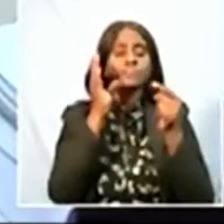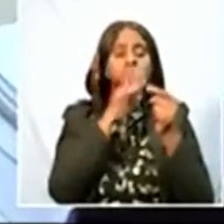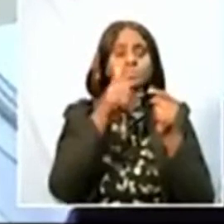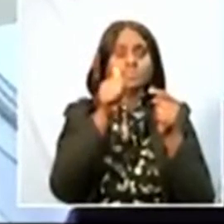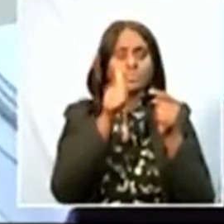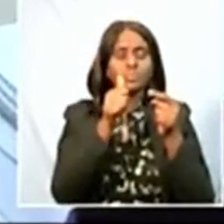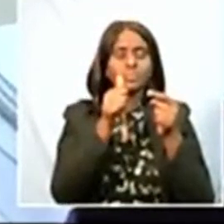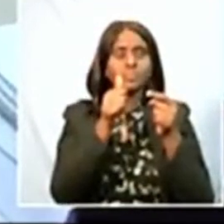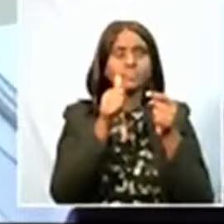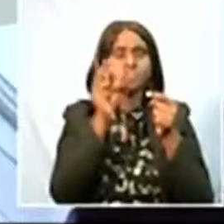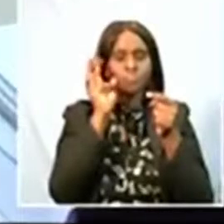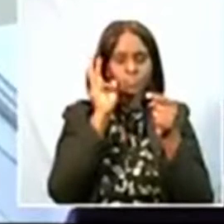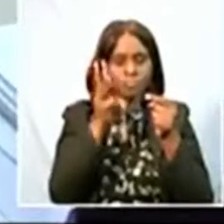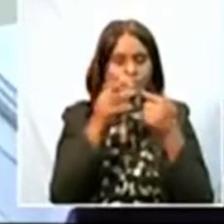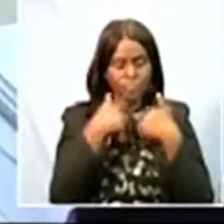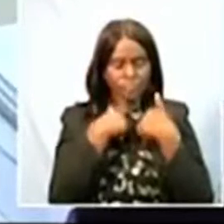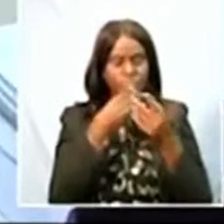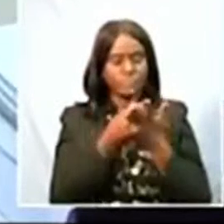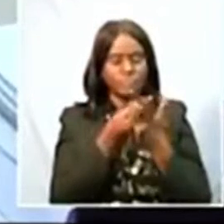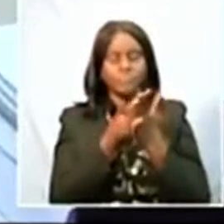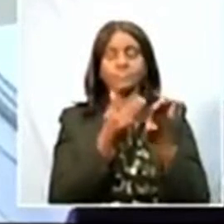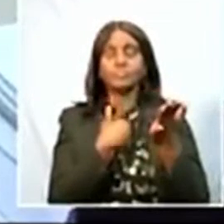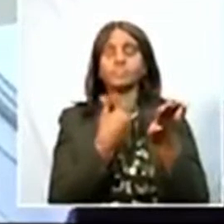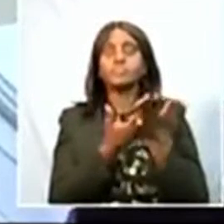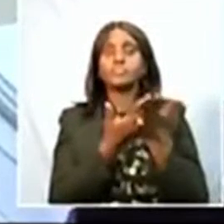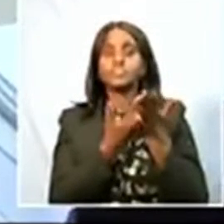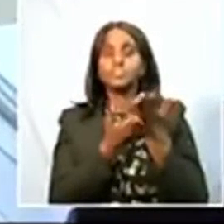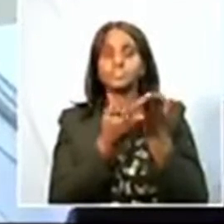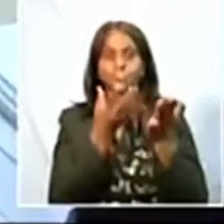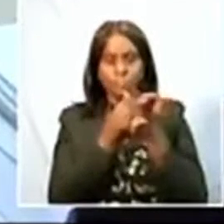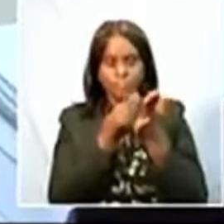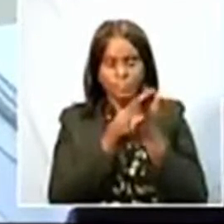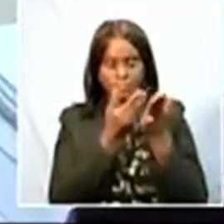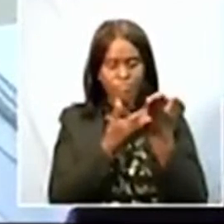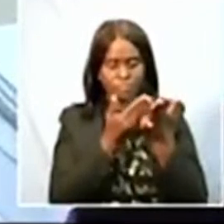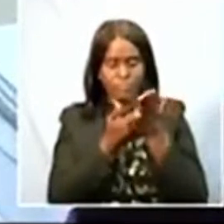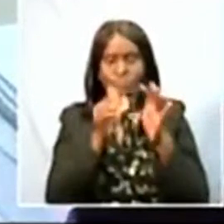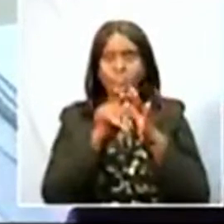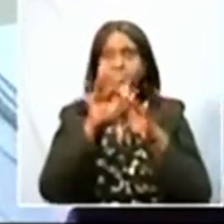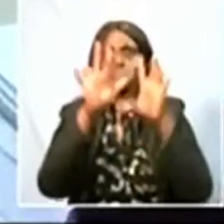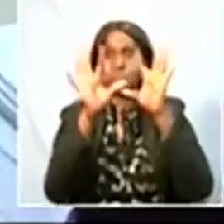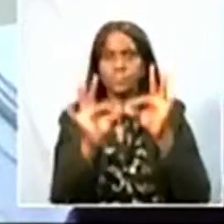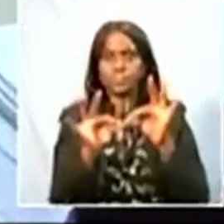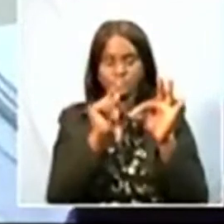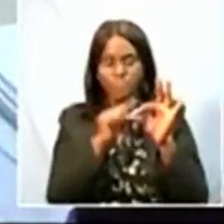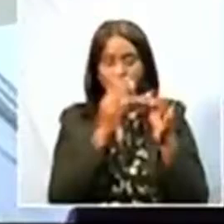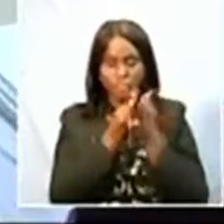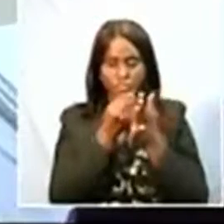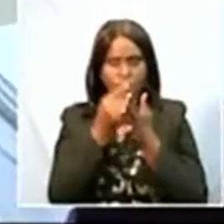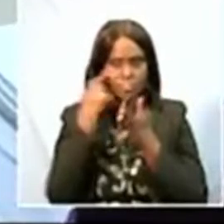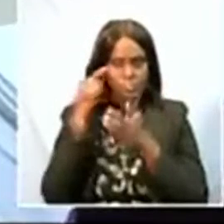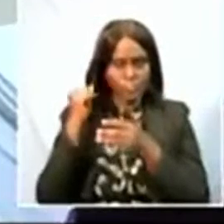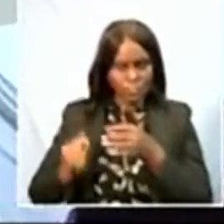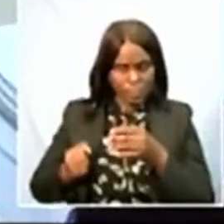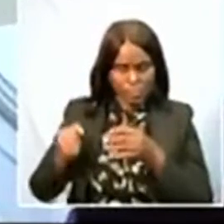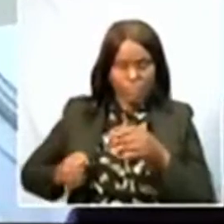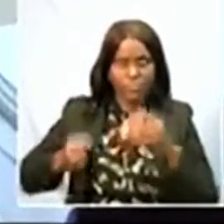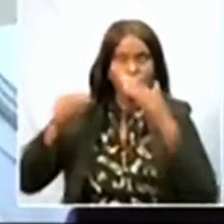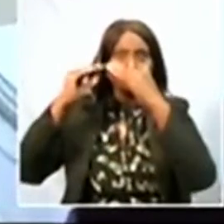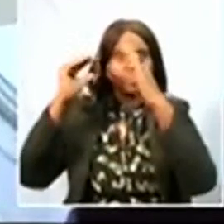you have the money is sitting in your account. This money is for the chief's